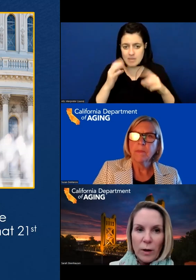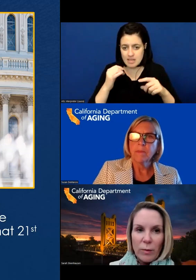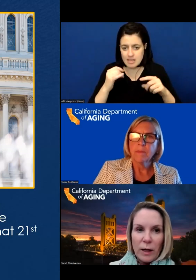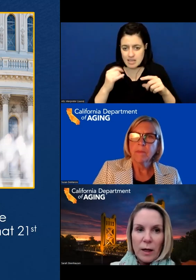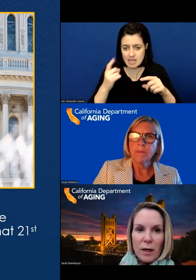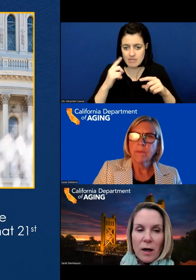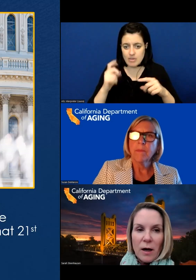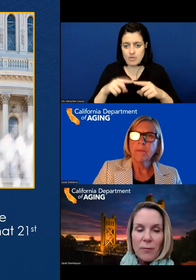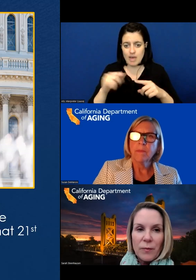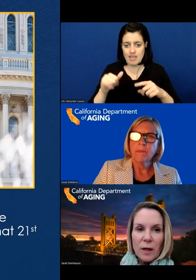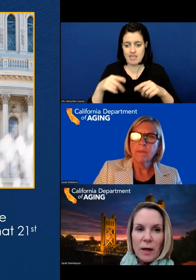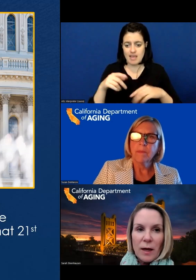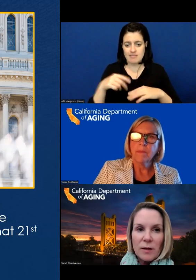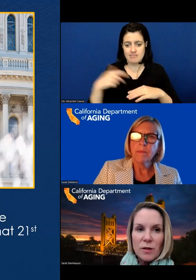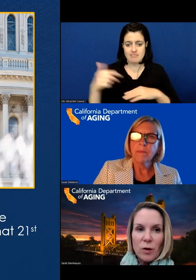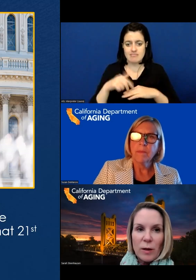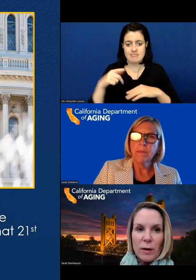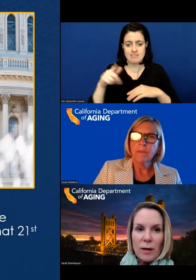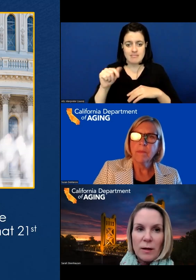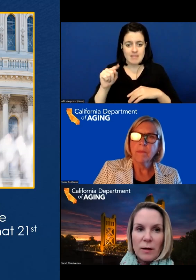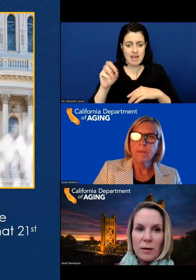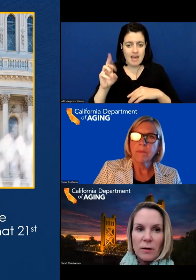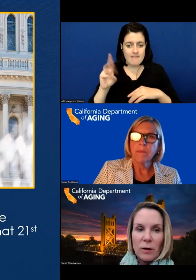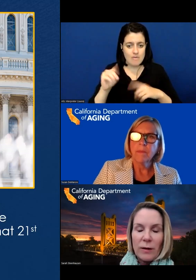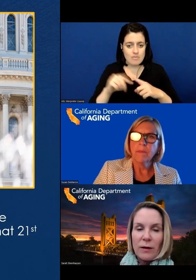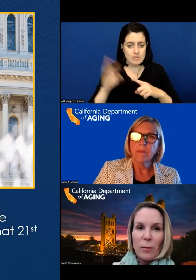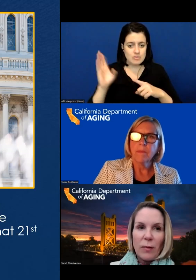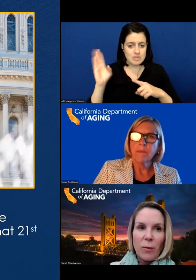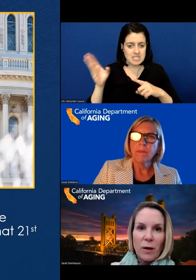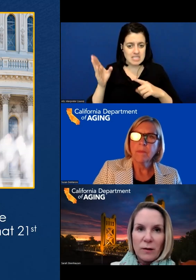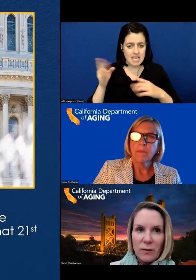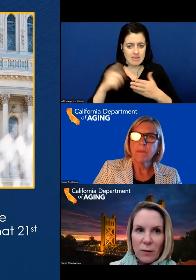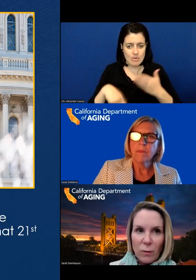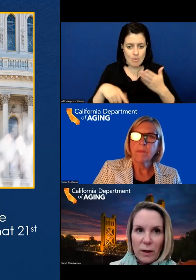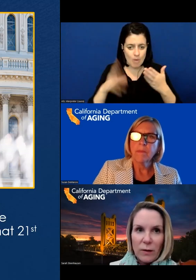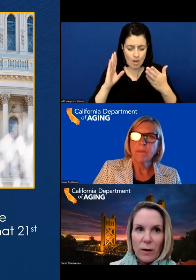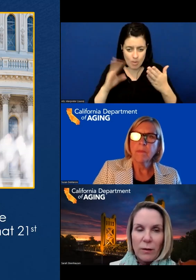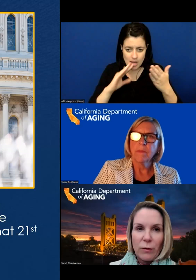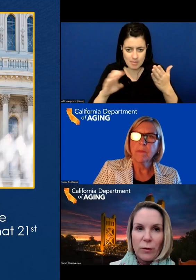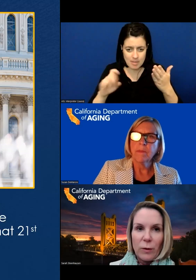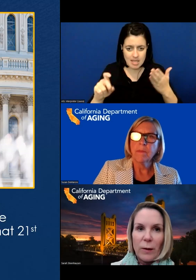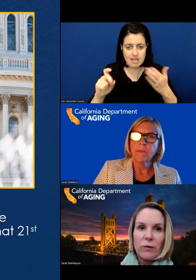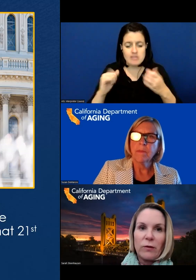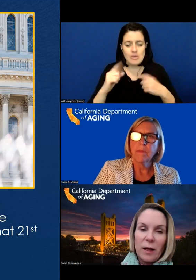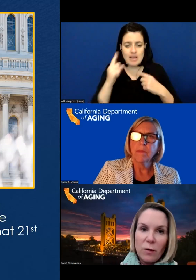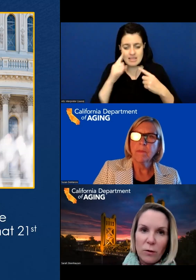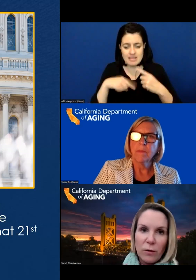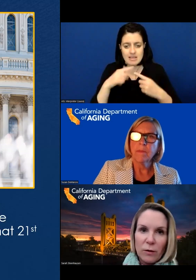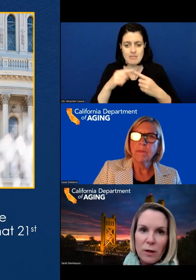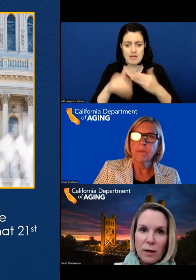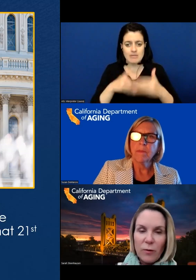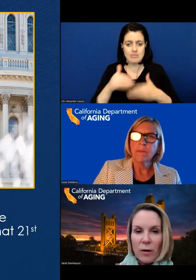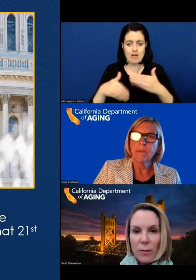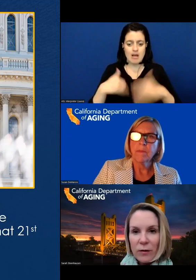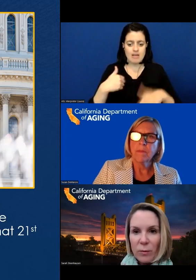what would it be? And so I think about the process that we went through when I was a